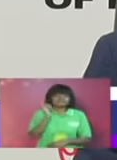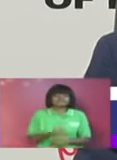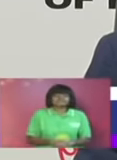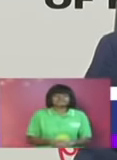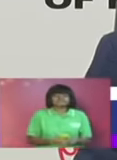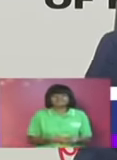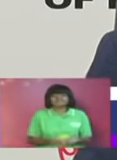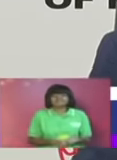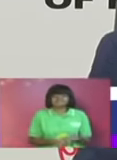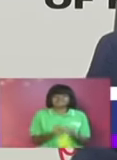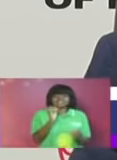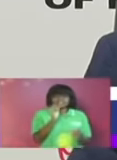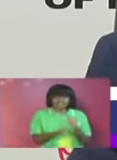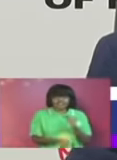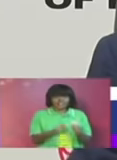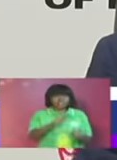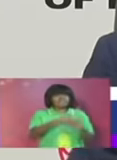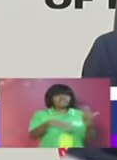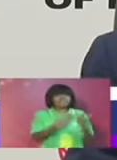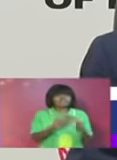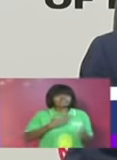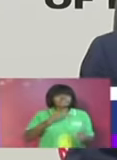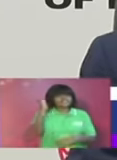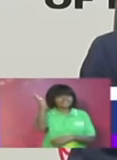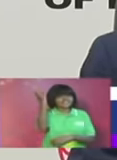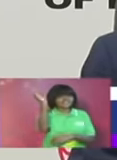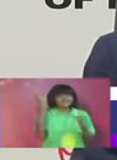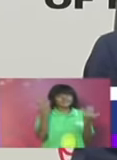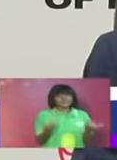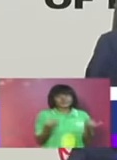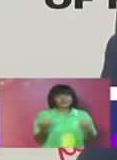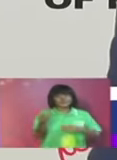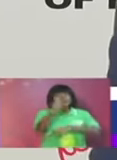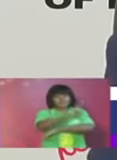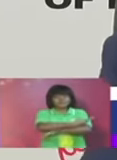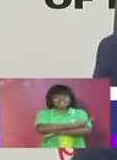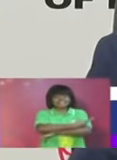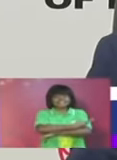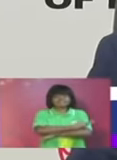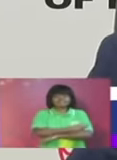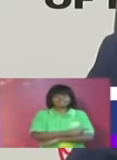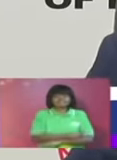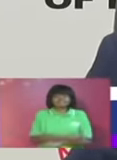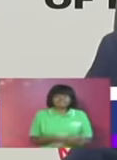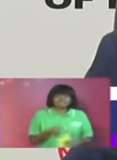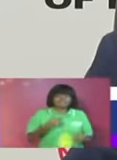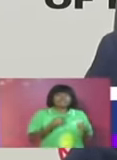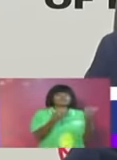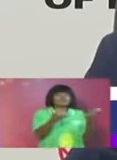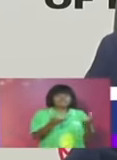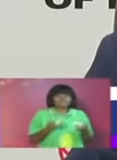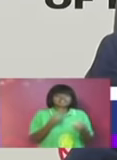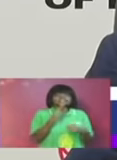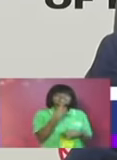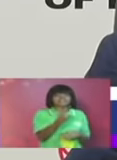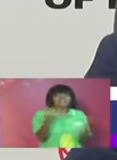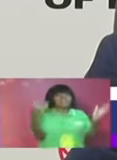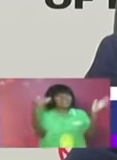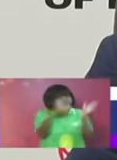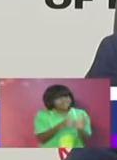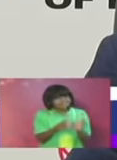is my presentation for you this morning. I just want to reiterate that I